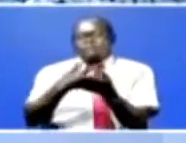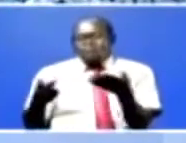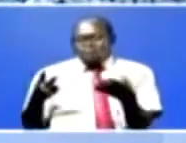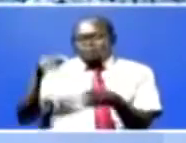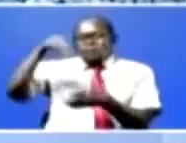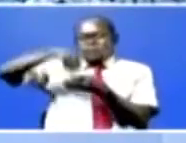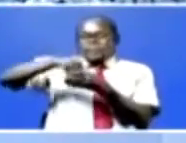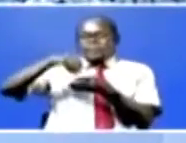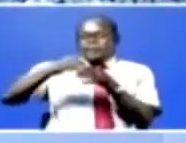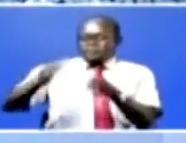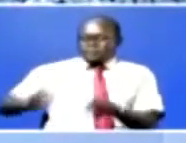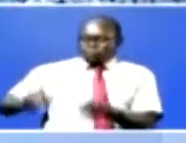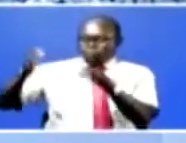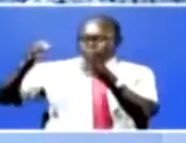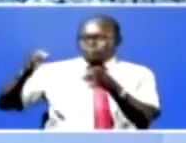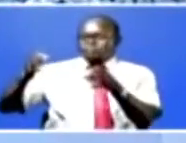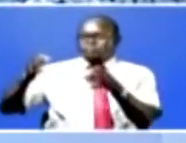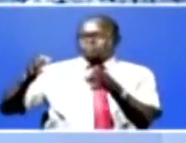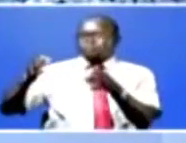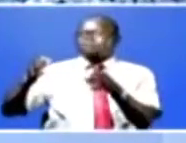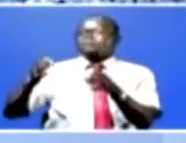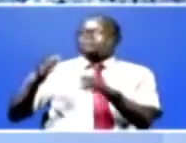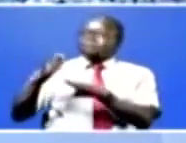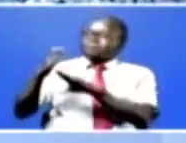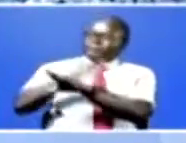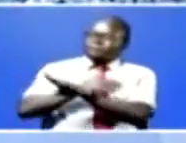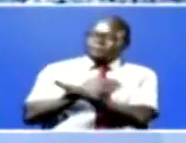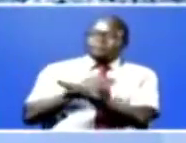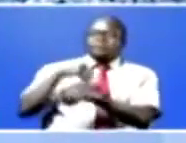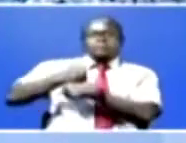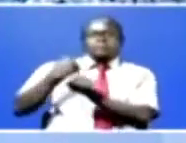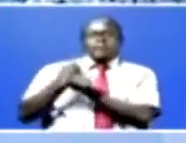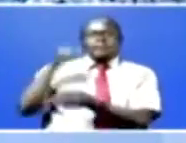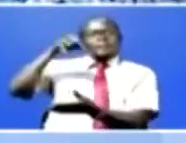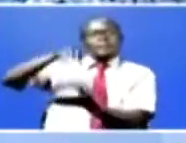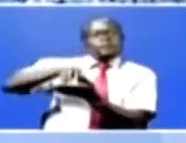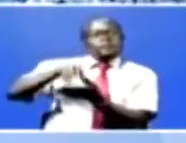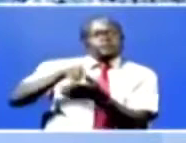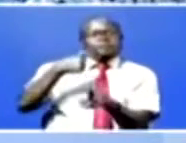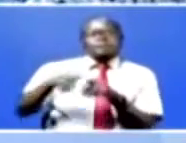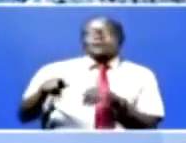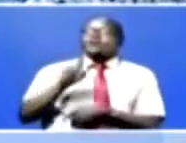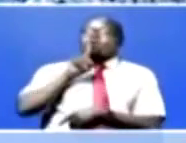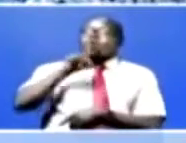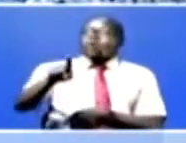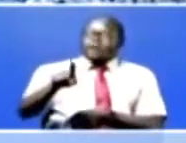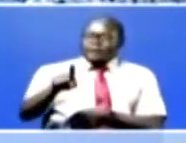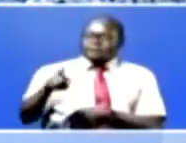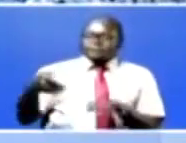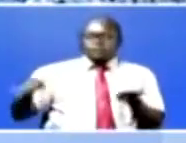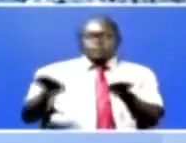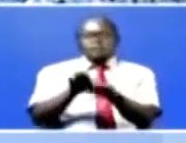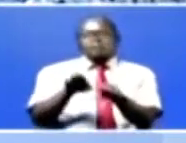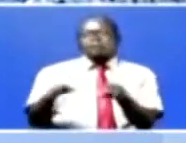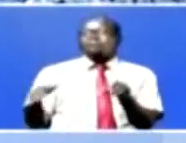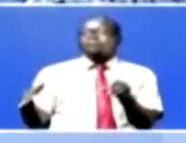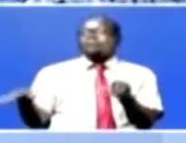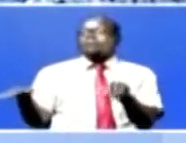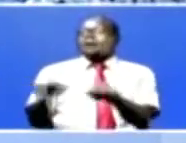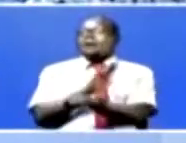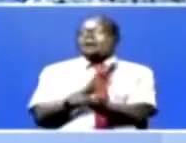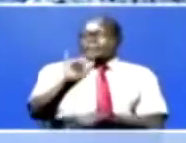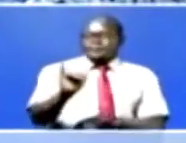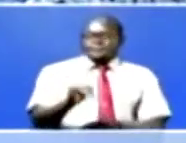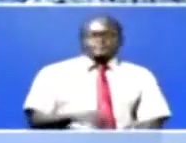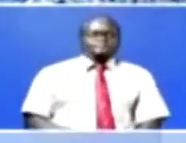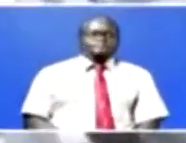the open septic tank, which is said to have been in that condition despite calls by tenants to have it covered to escape danger.